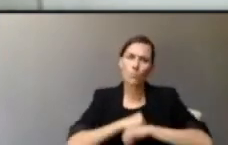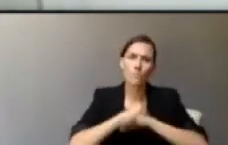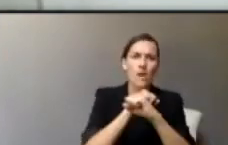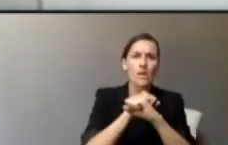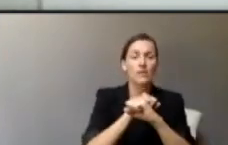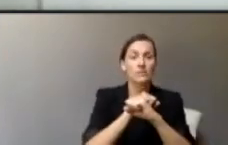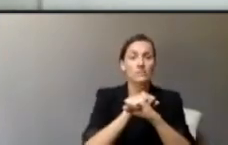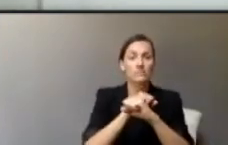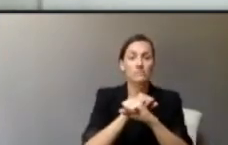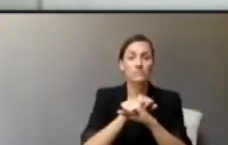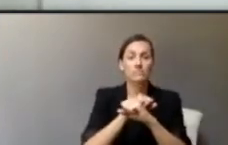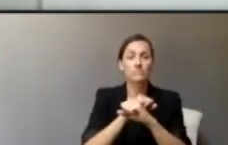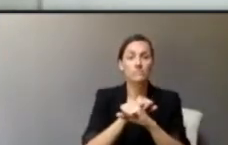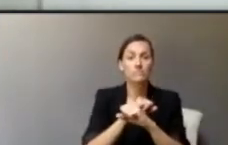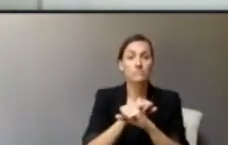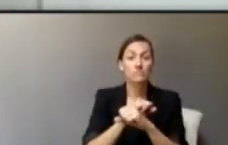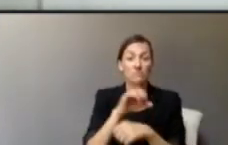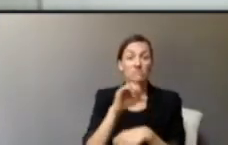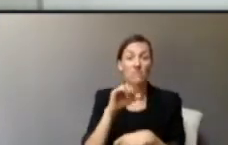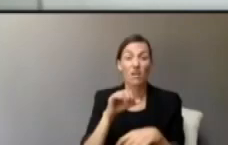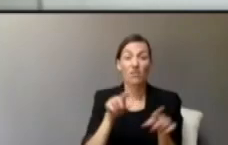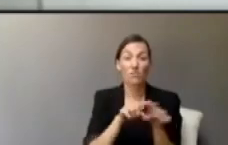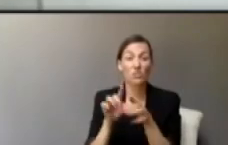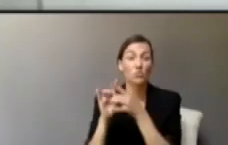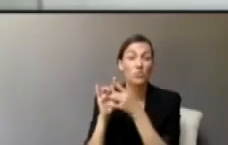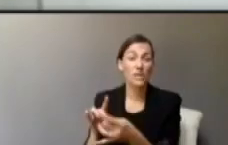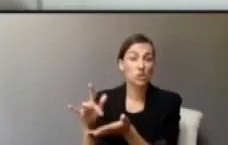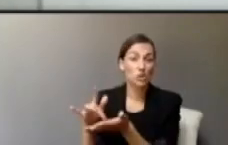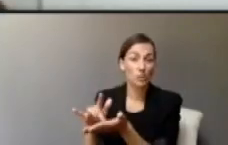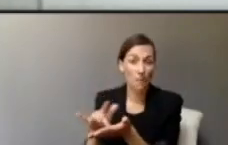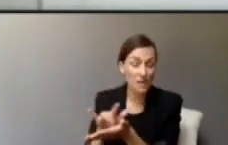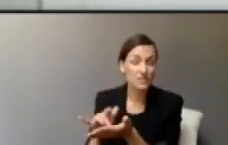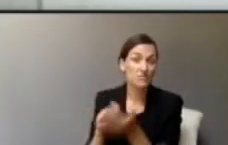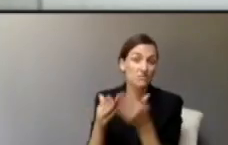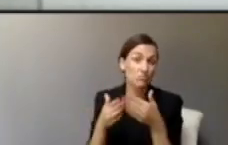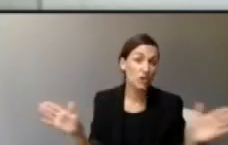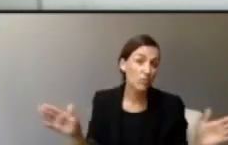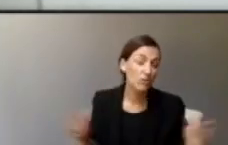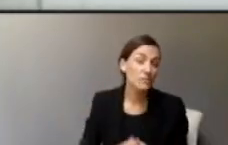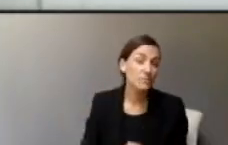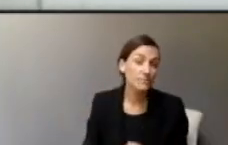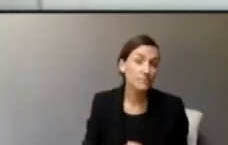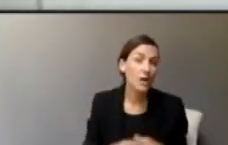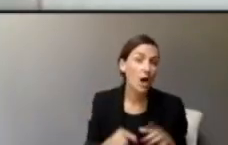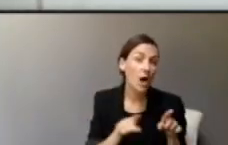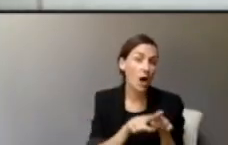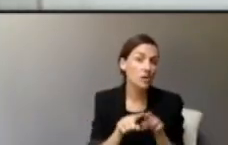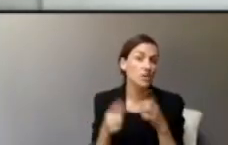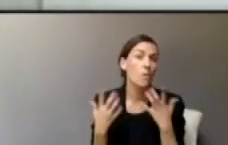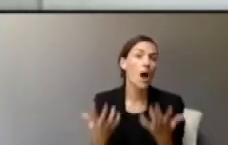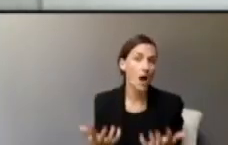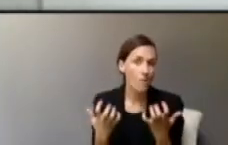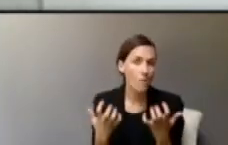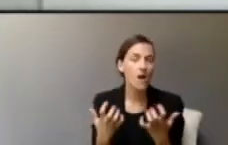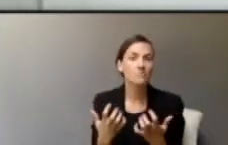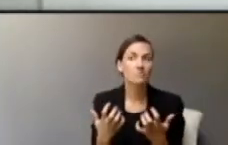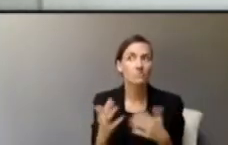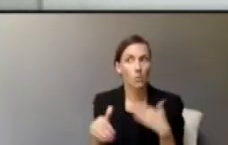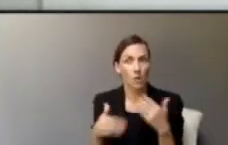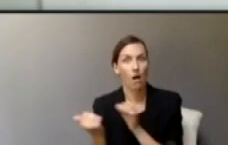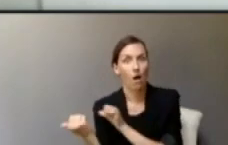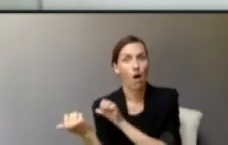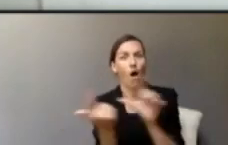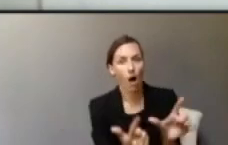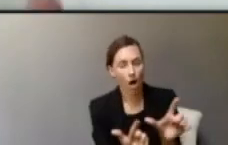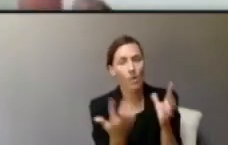is a question I would like to know. And secondly, I would really like to know, and I'm thinking we would probably all would, I'd really